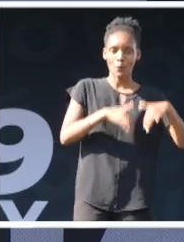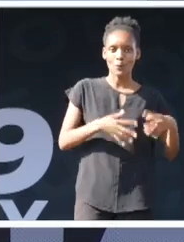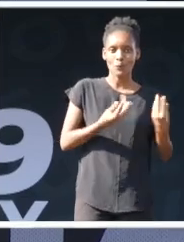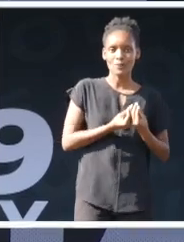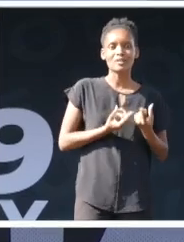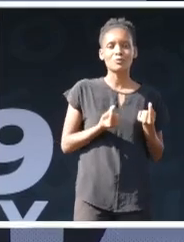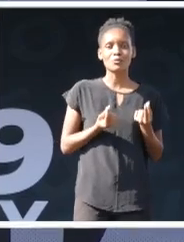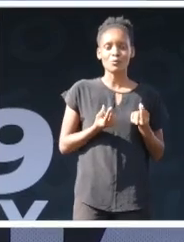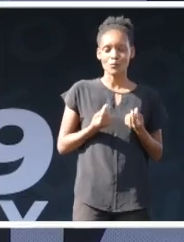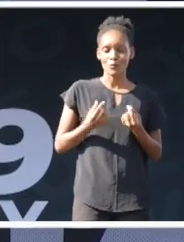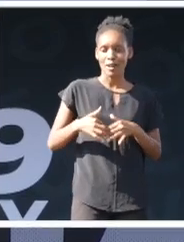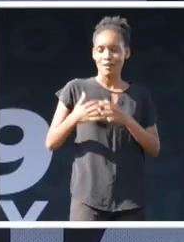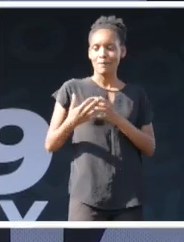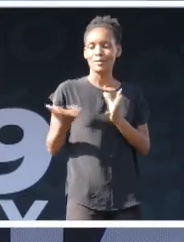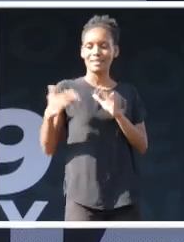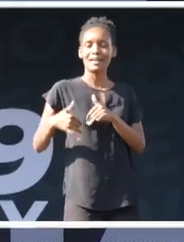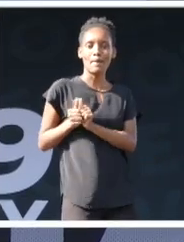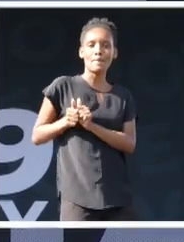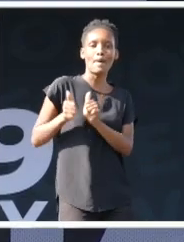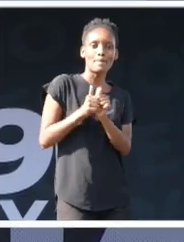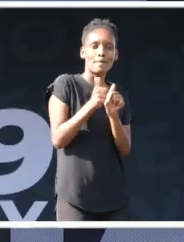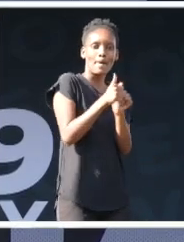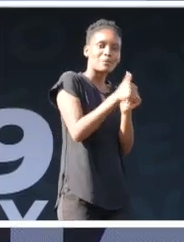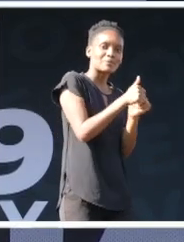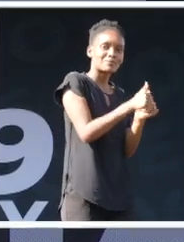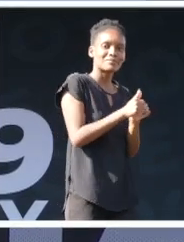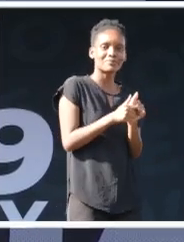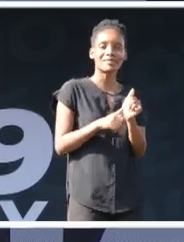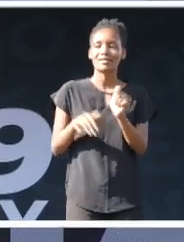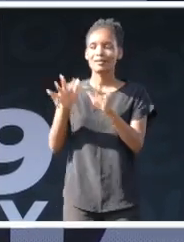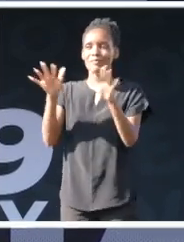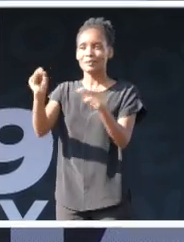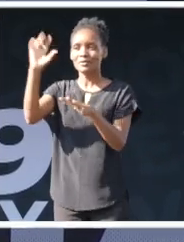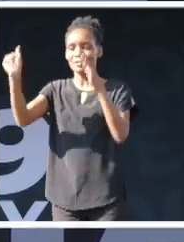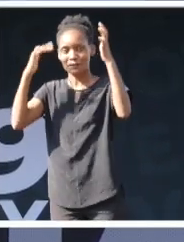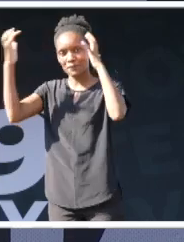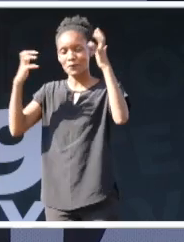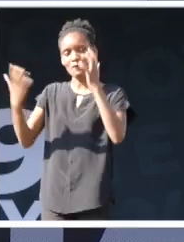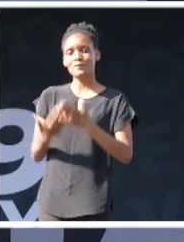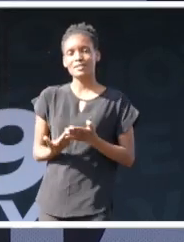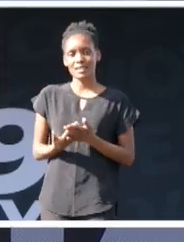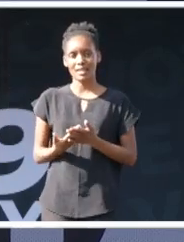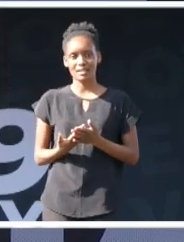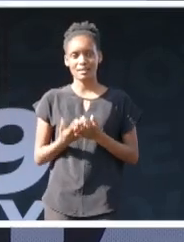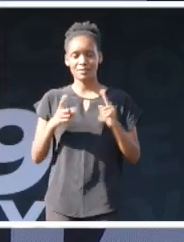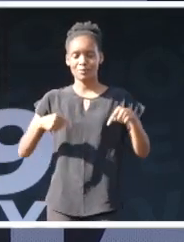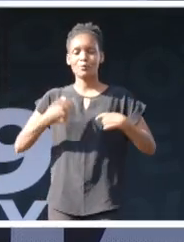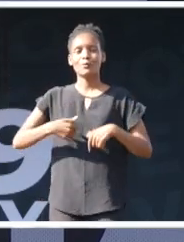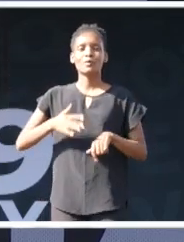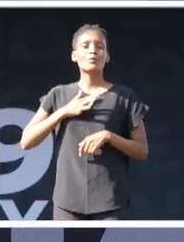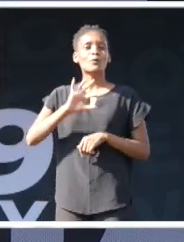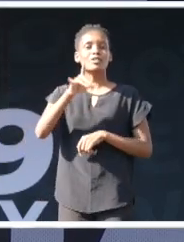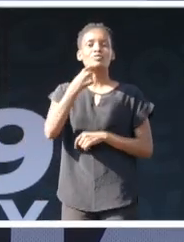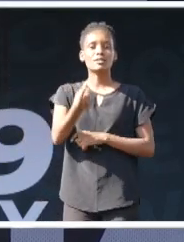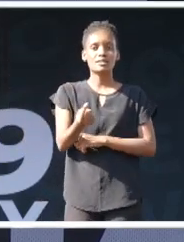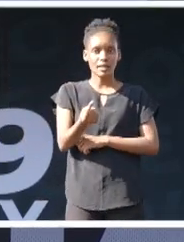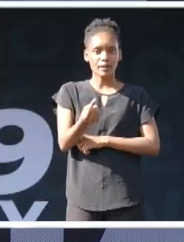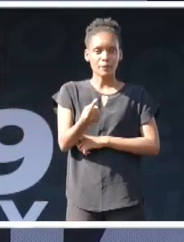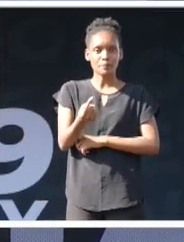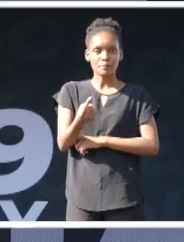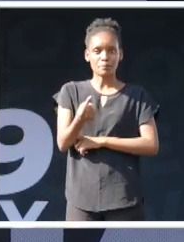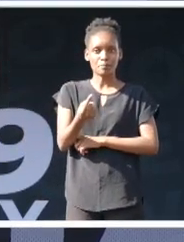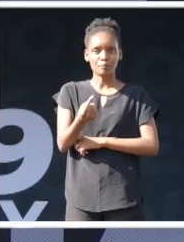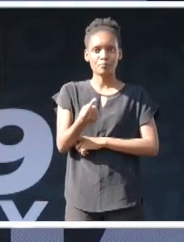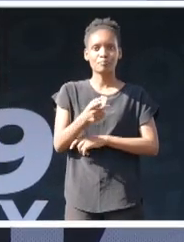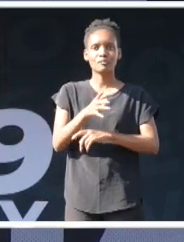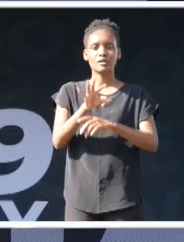club to confuse South Africans. And we want to say, you know, a vote for Action SA in this